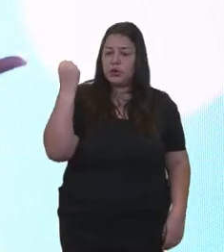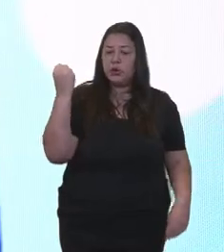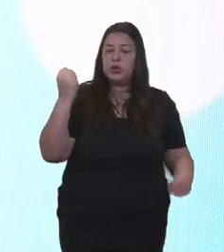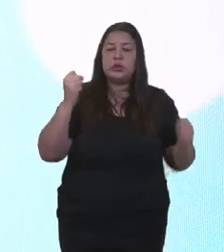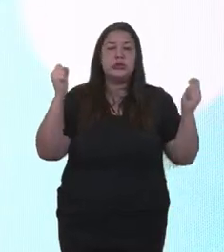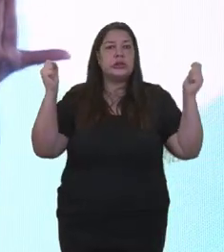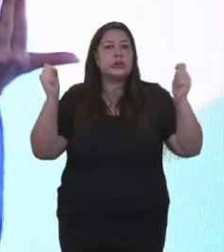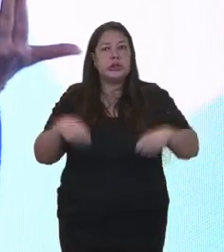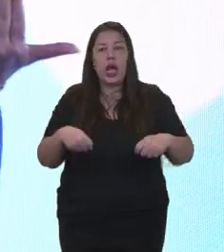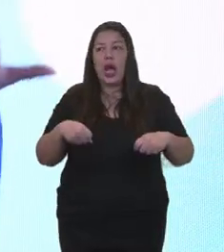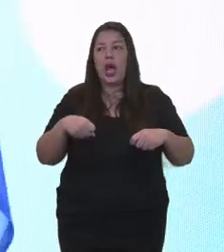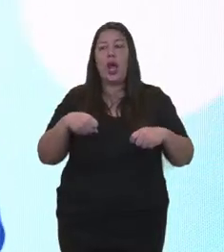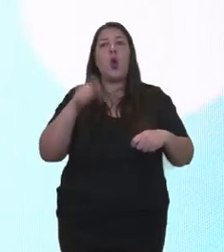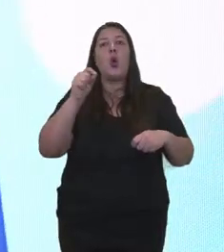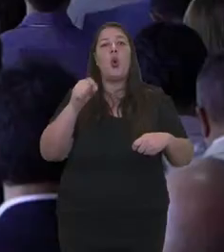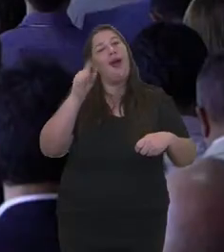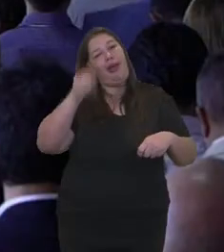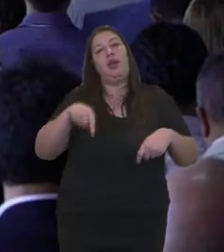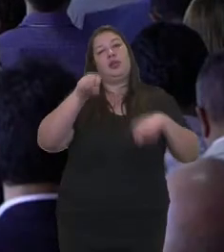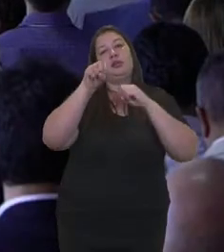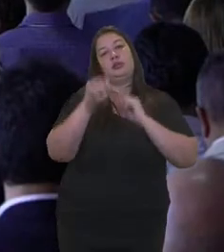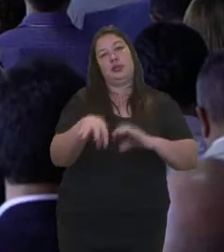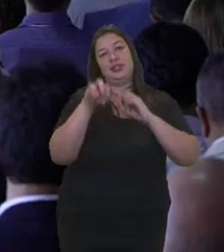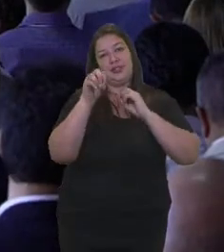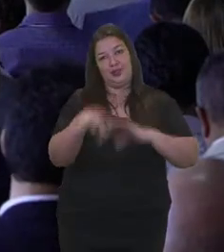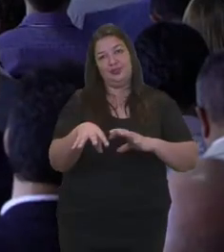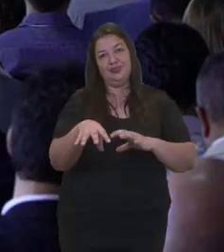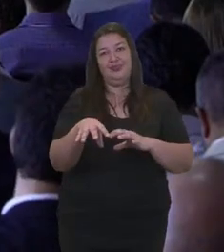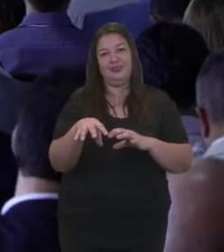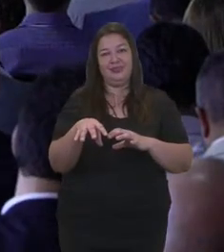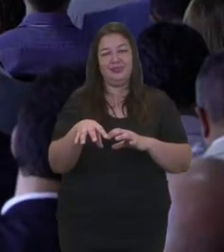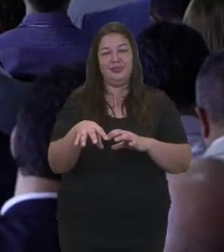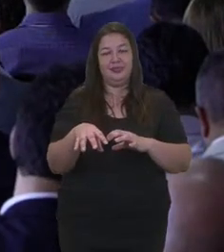extremely powerful, which is education.